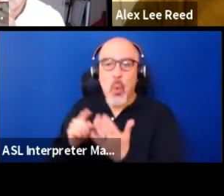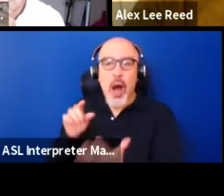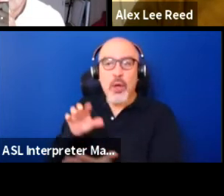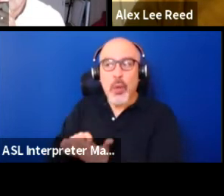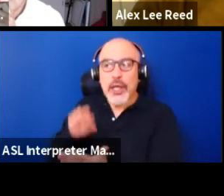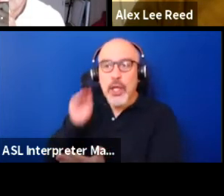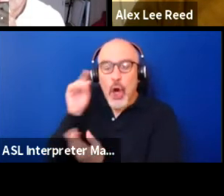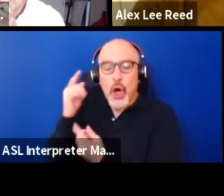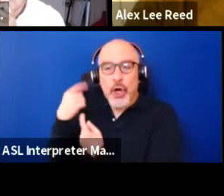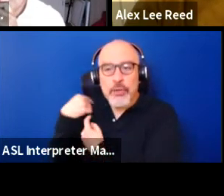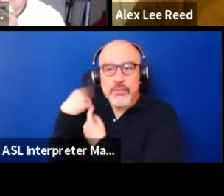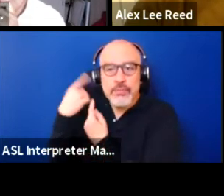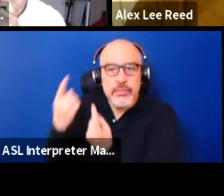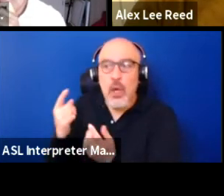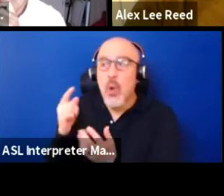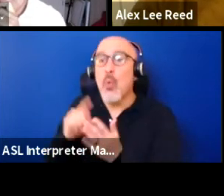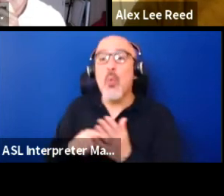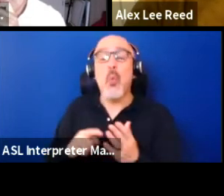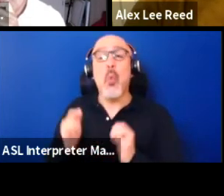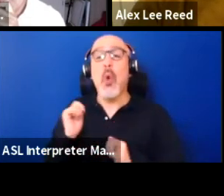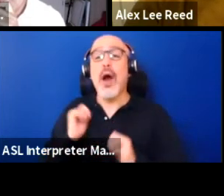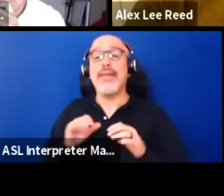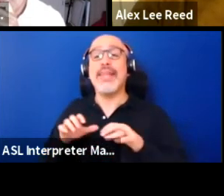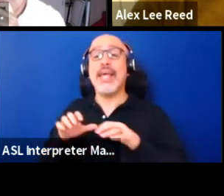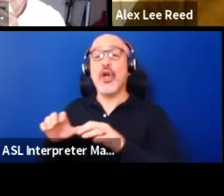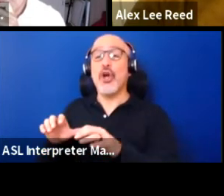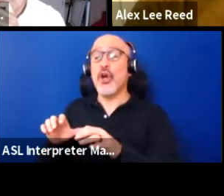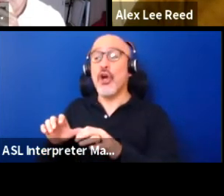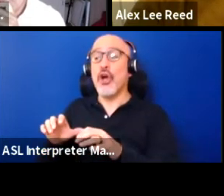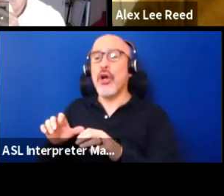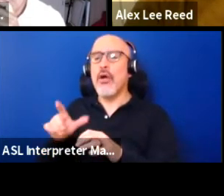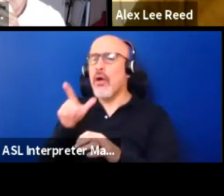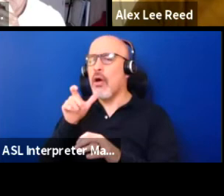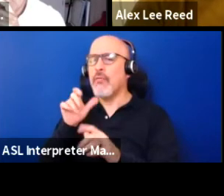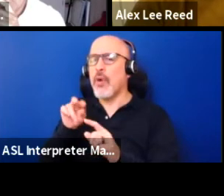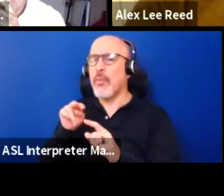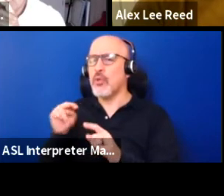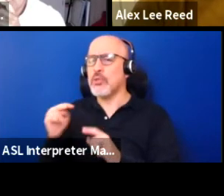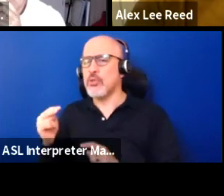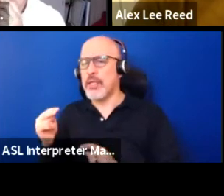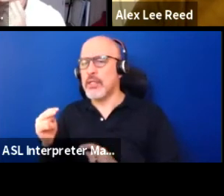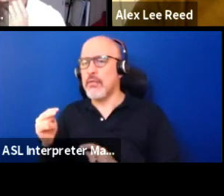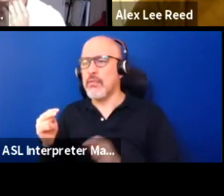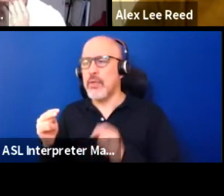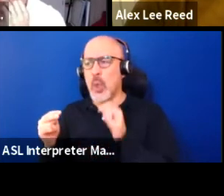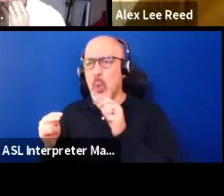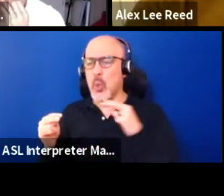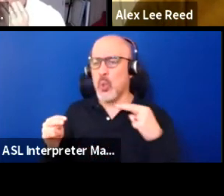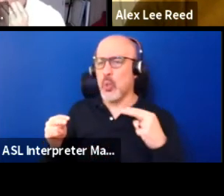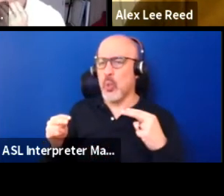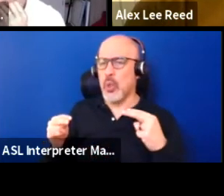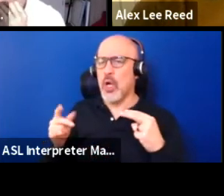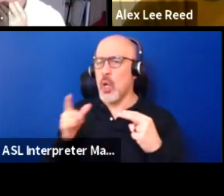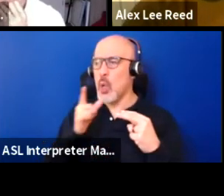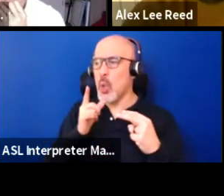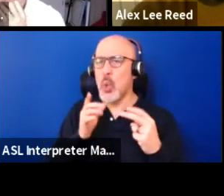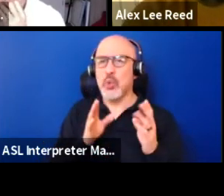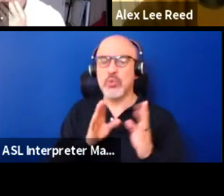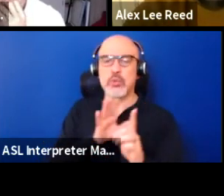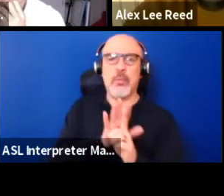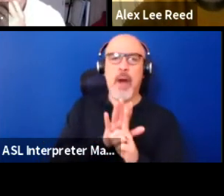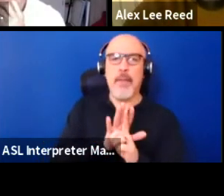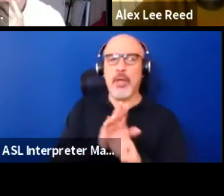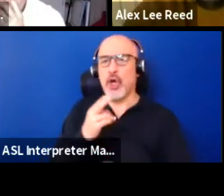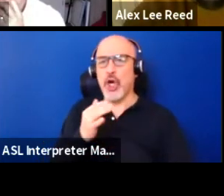supposed to do, from whose point of view, whose standard is this, whose perfect is this, whose box office hit, you know,